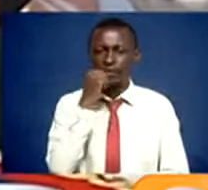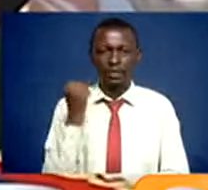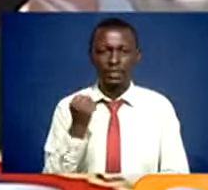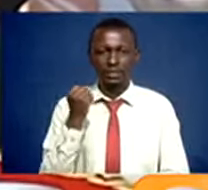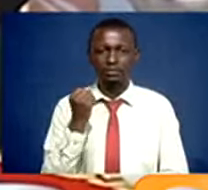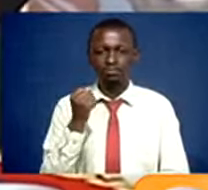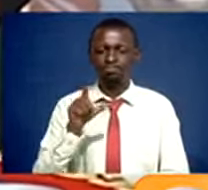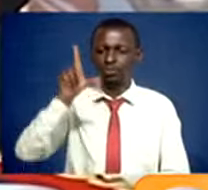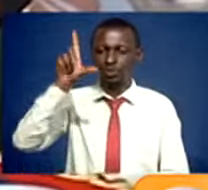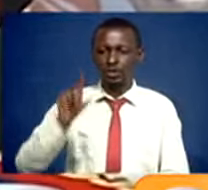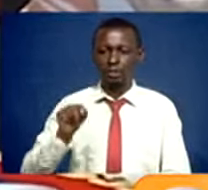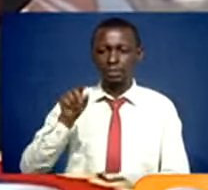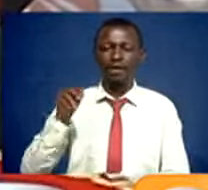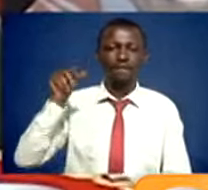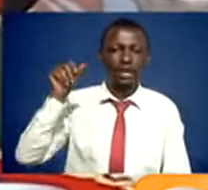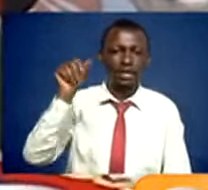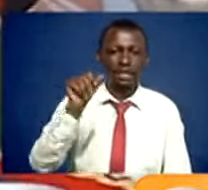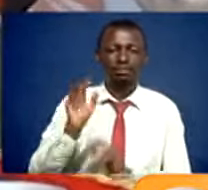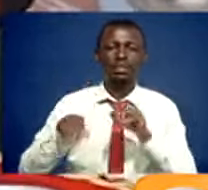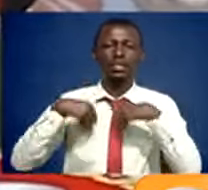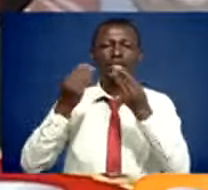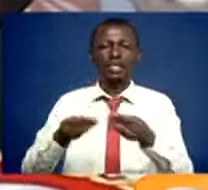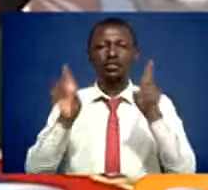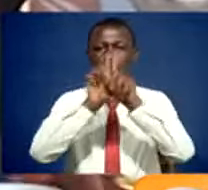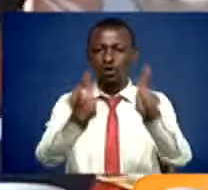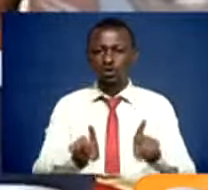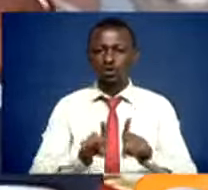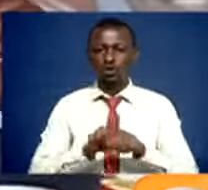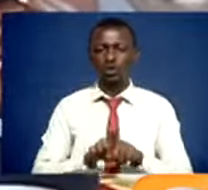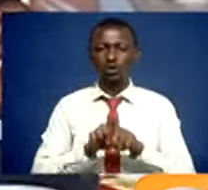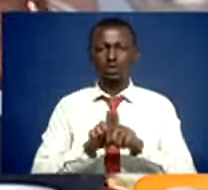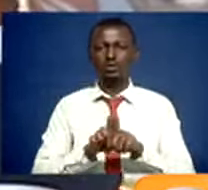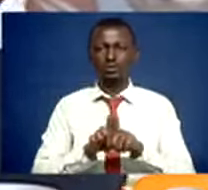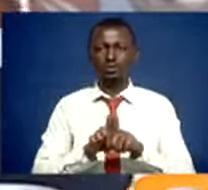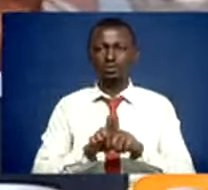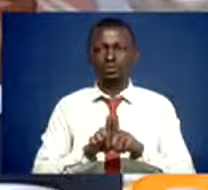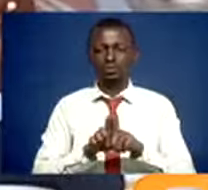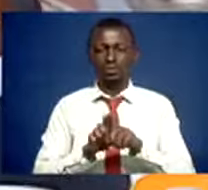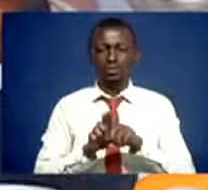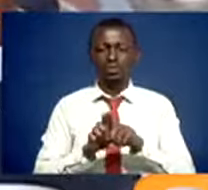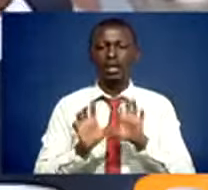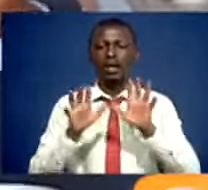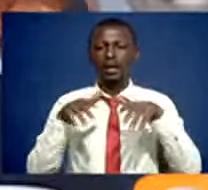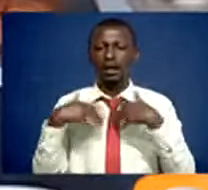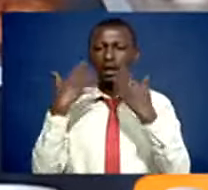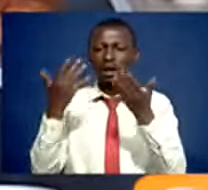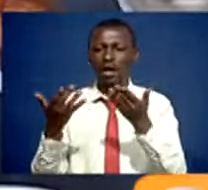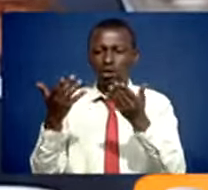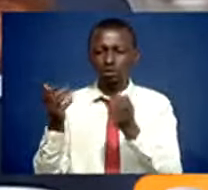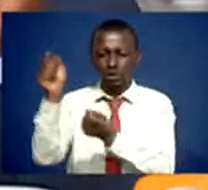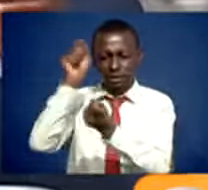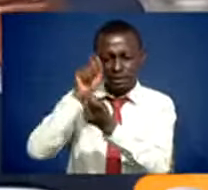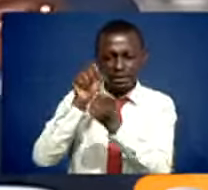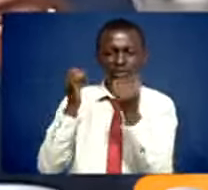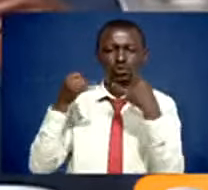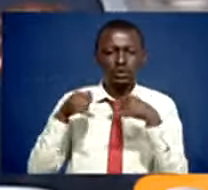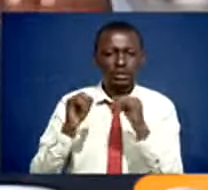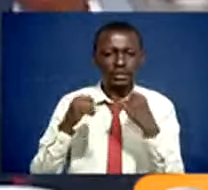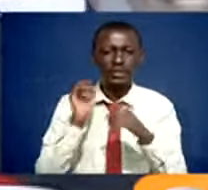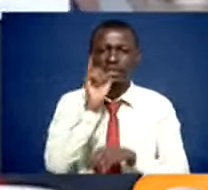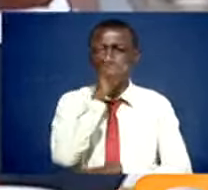Subsidized fertilizer will also be provided through the tried and tested e-voucher for both